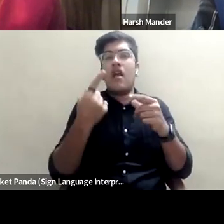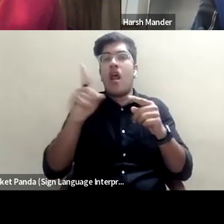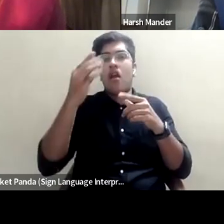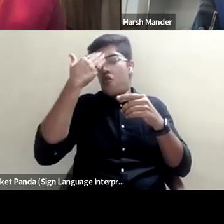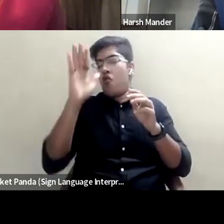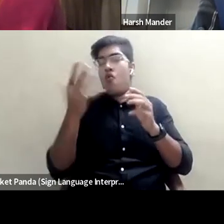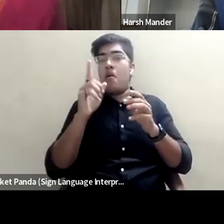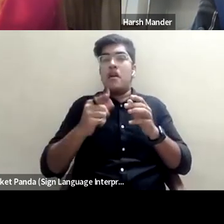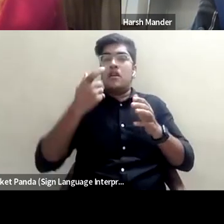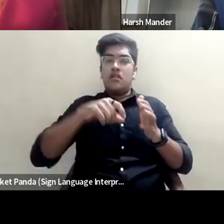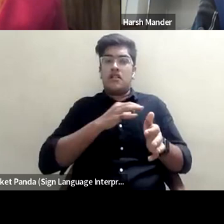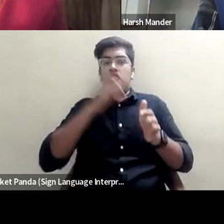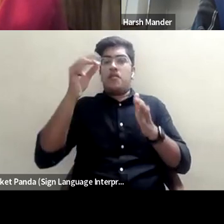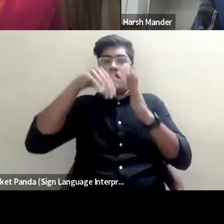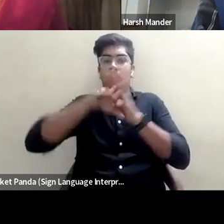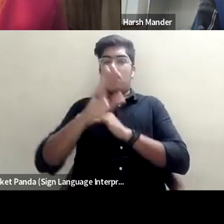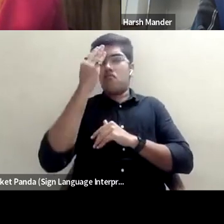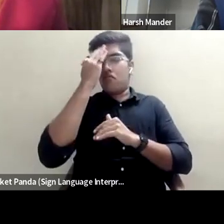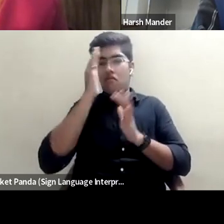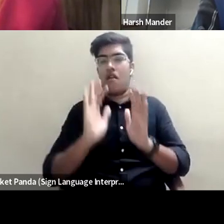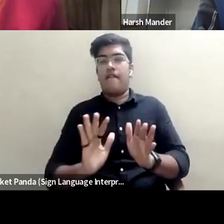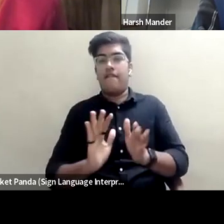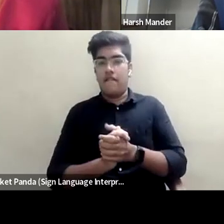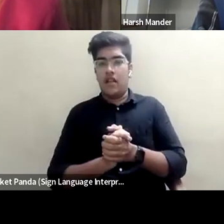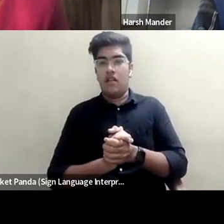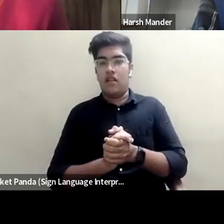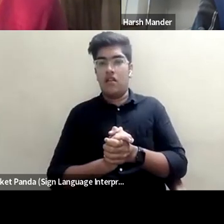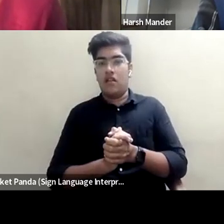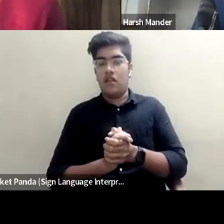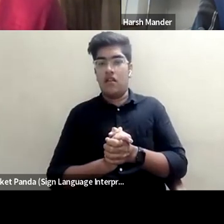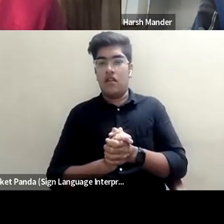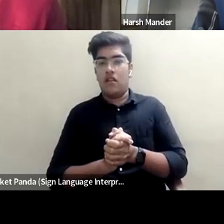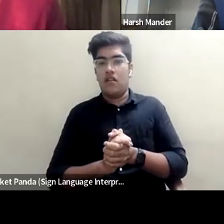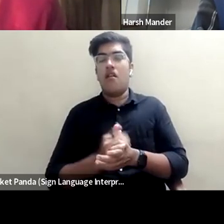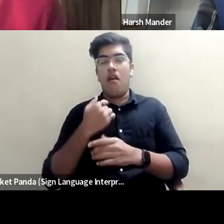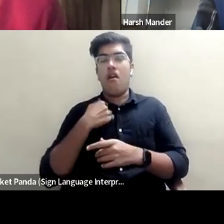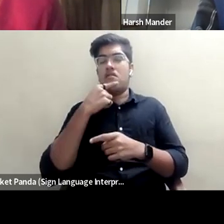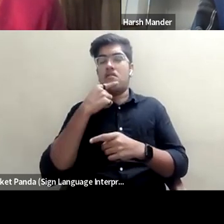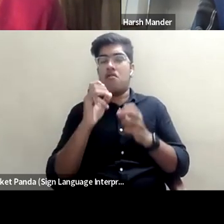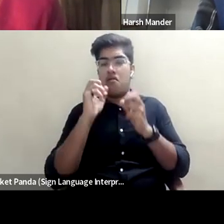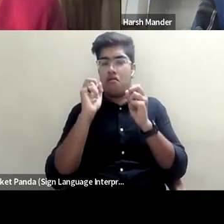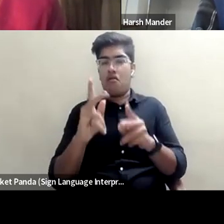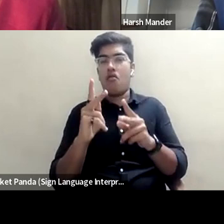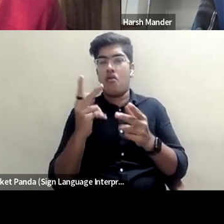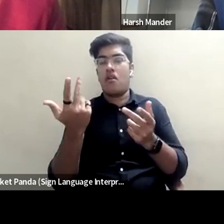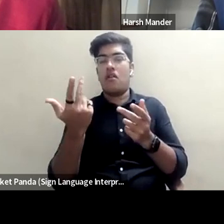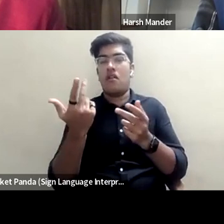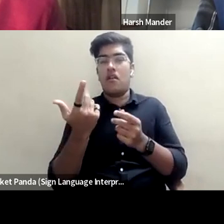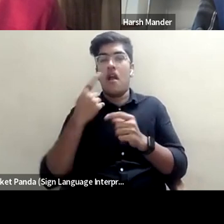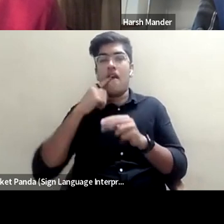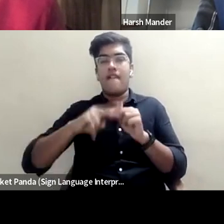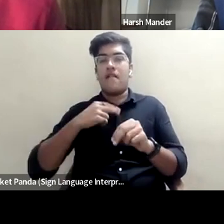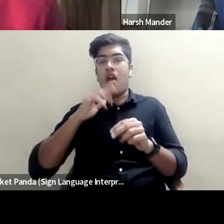spirit and the vocabulary of the Constitution. So I said, okay, let me have